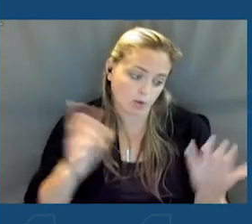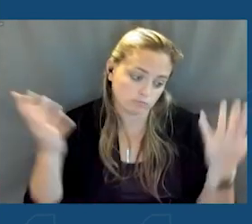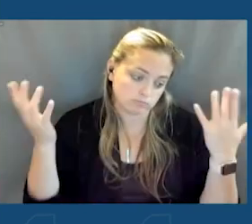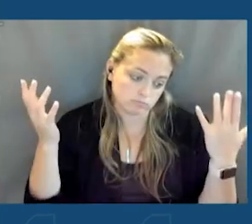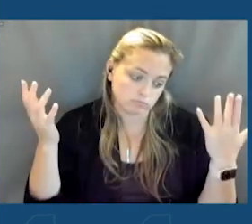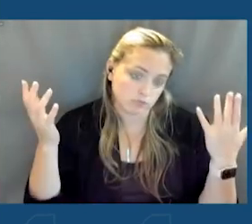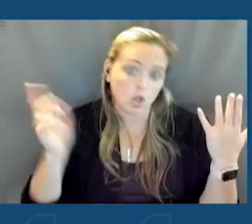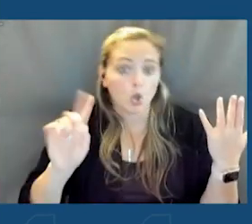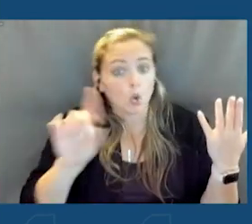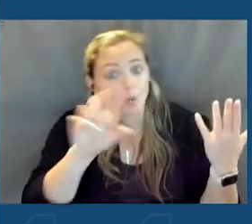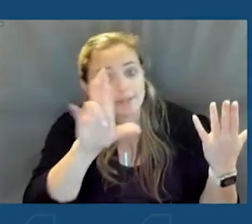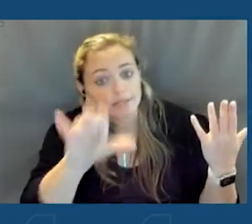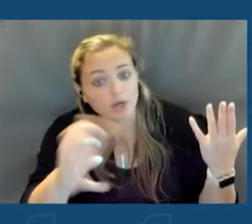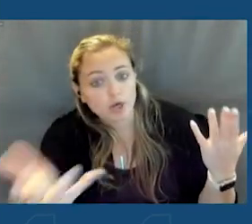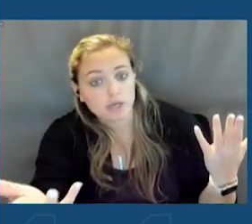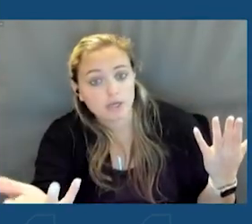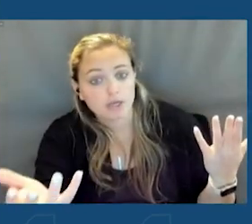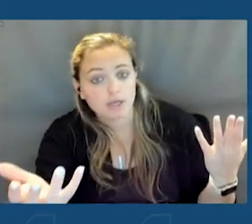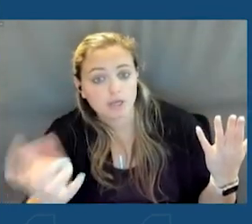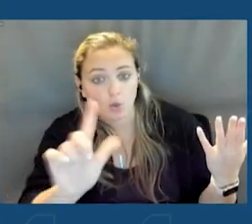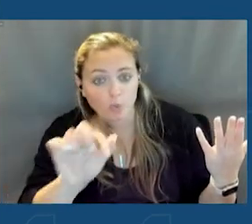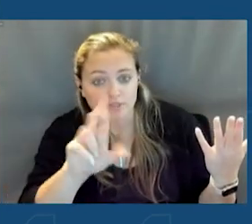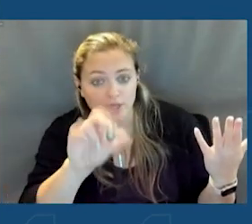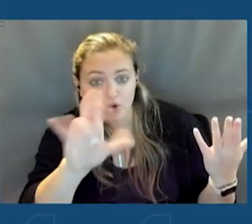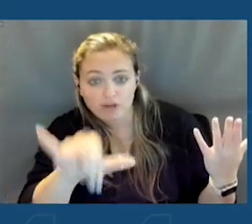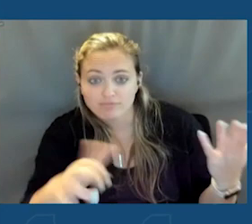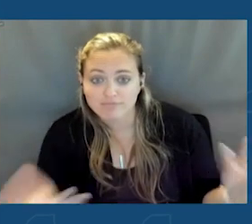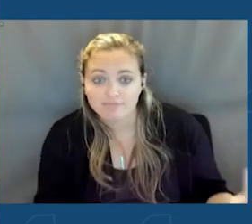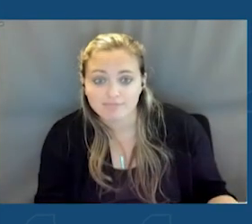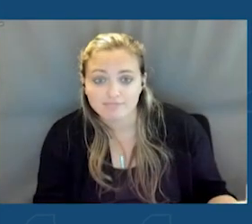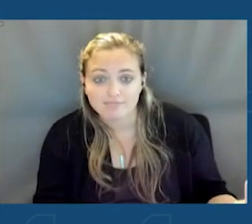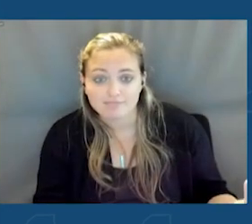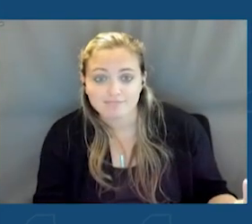Where's Larry? I don't see Larry.